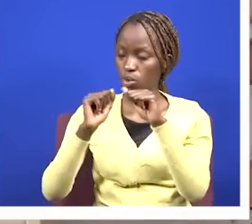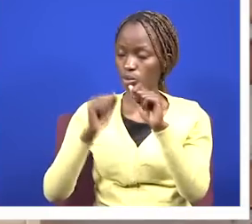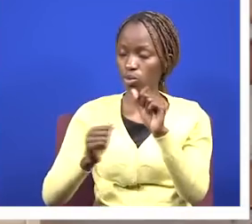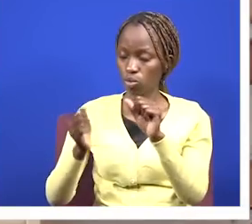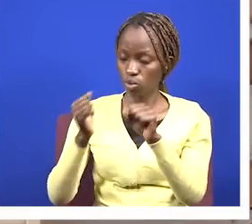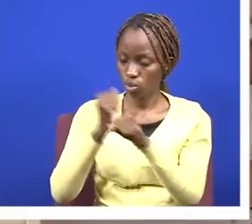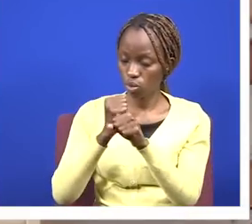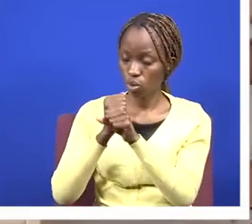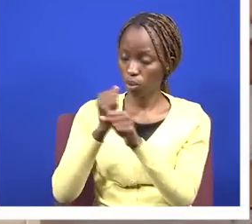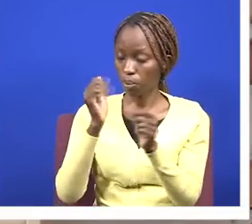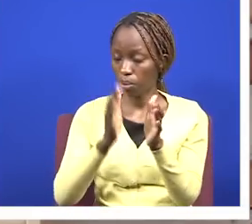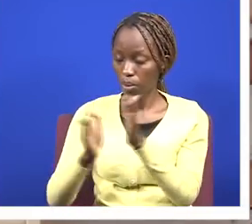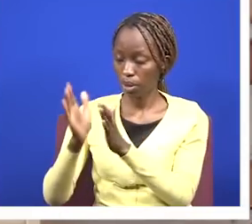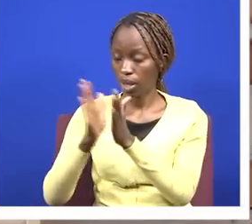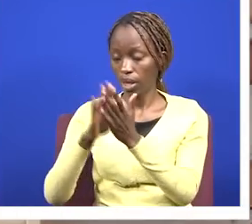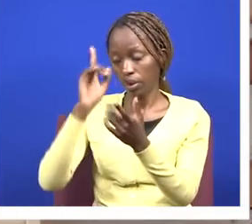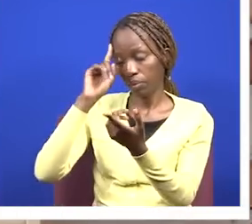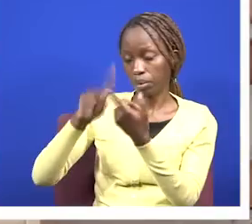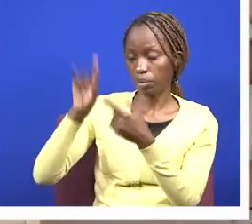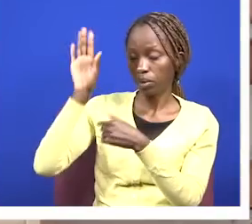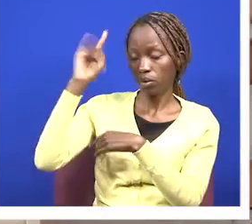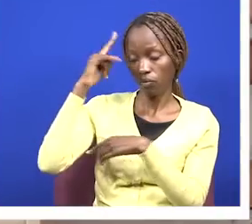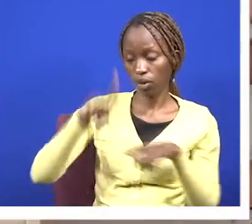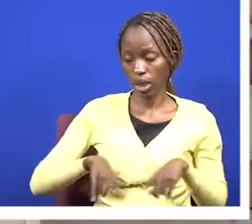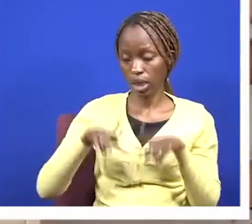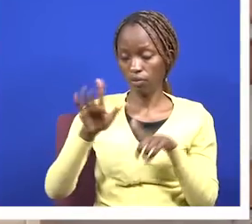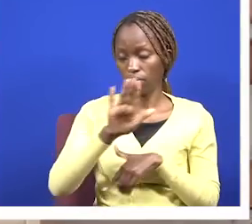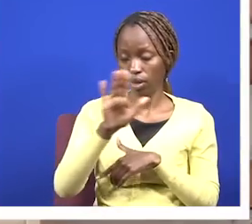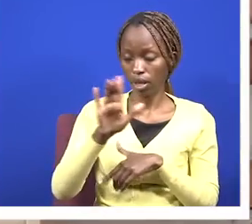do it. So let us say the memory verse again.